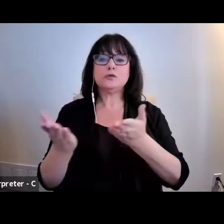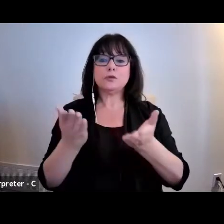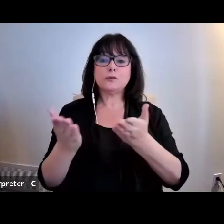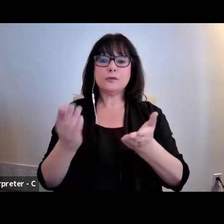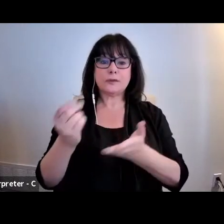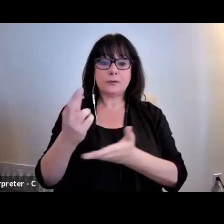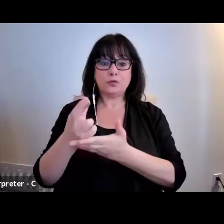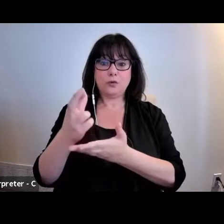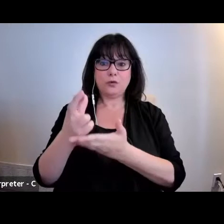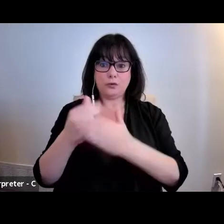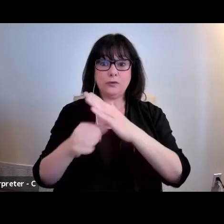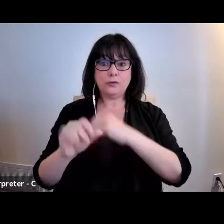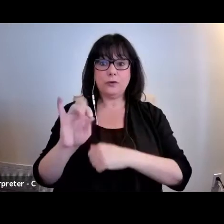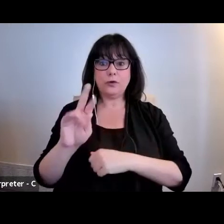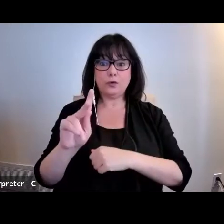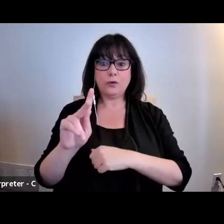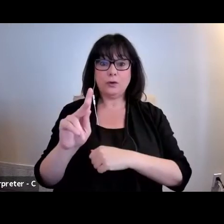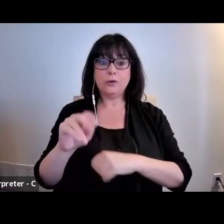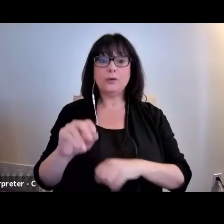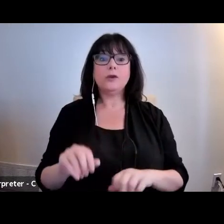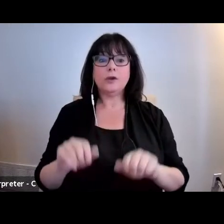necessary, please visit